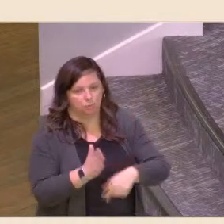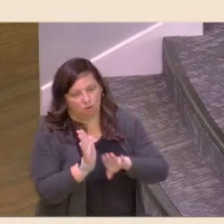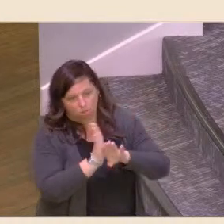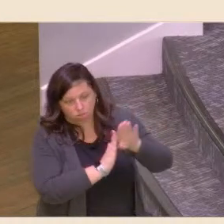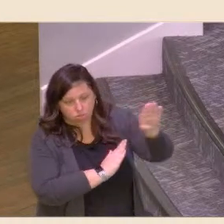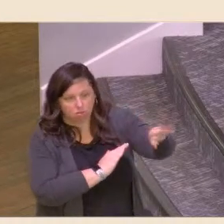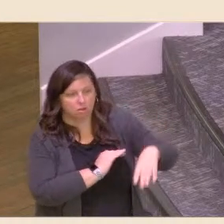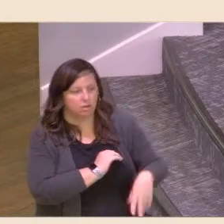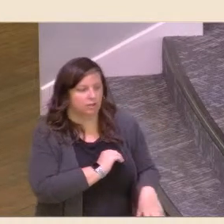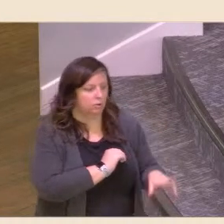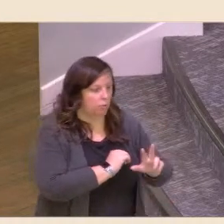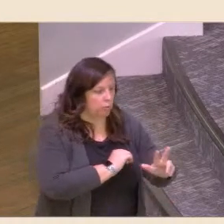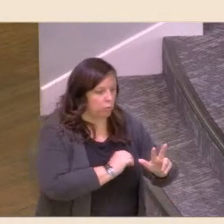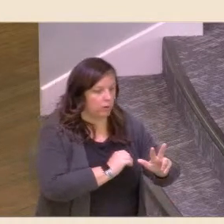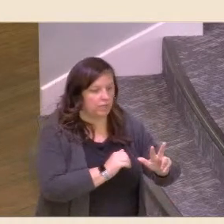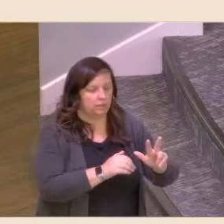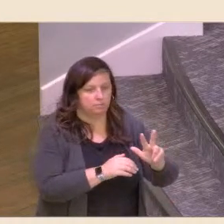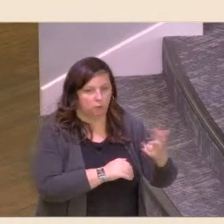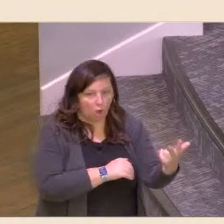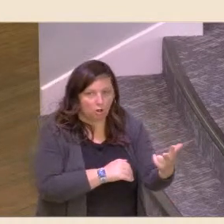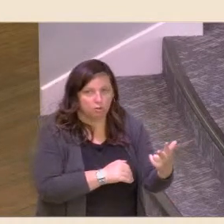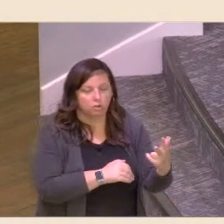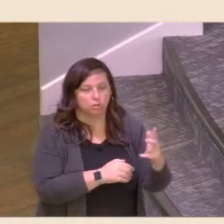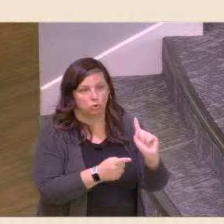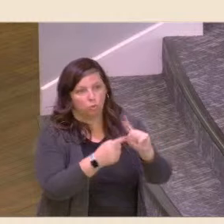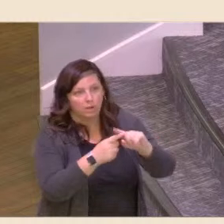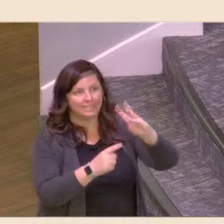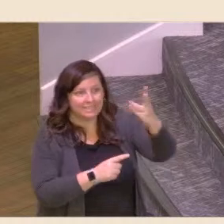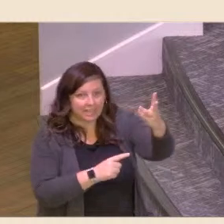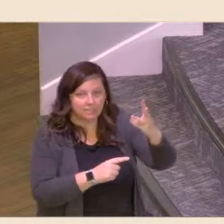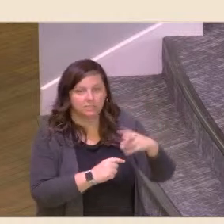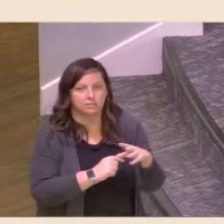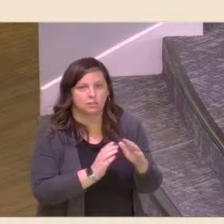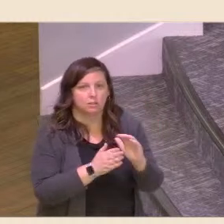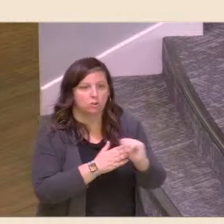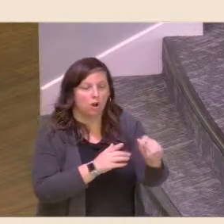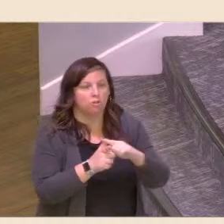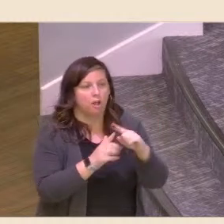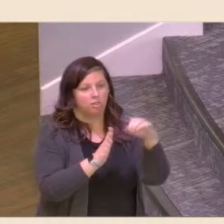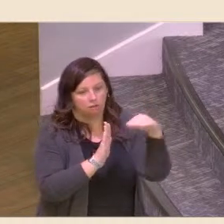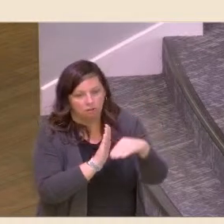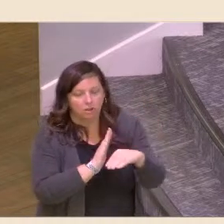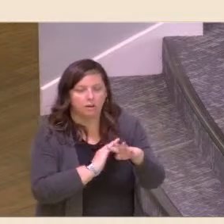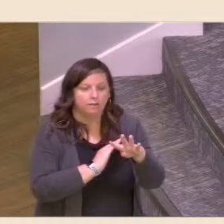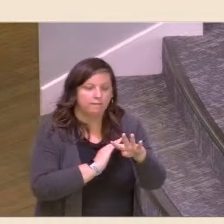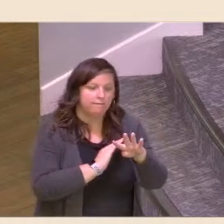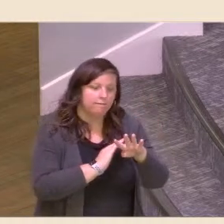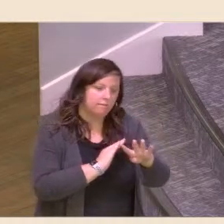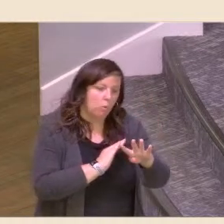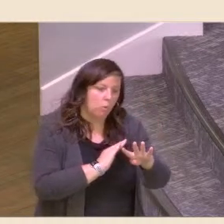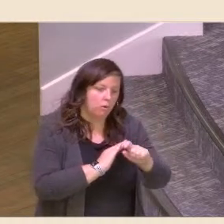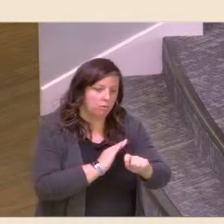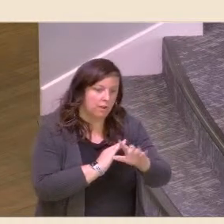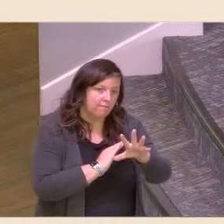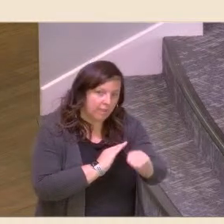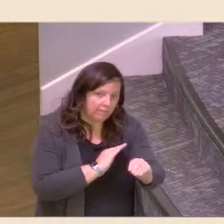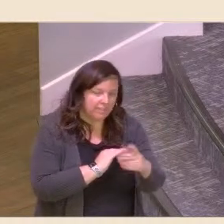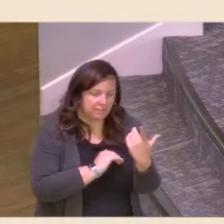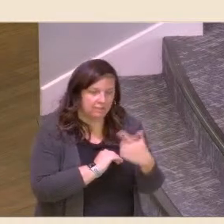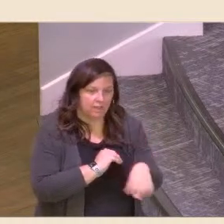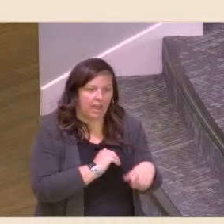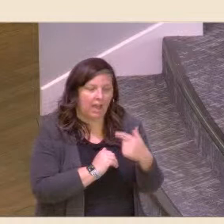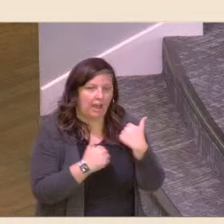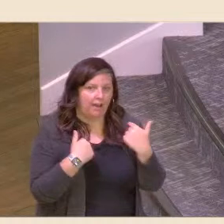of $6 per gallon, and now back down to $4.50 and some change. I get a weekly update from transportation on how